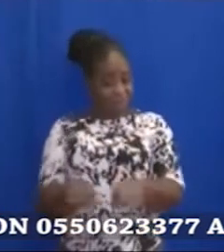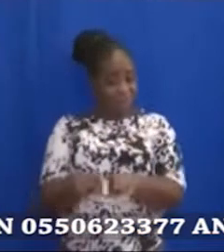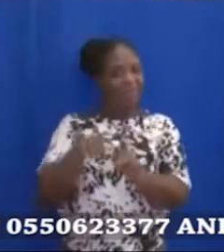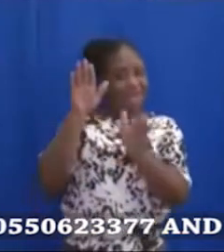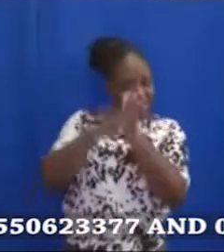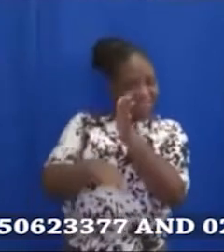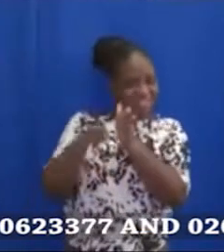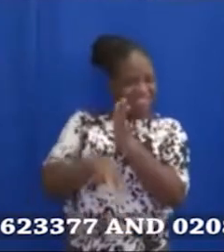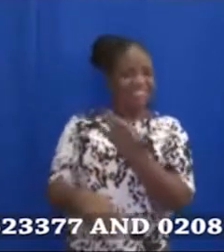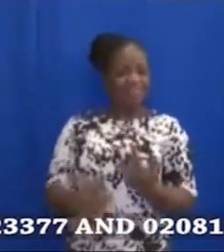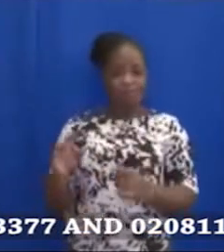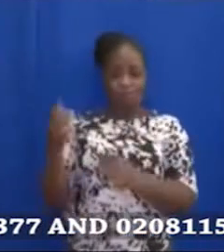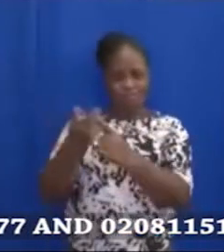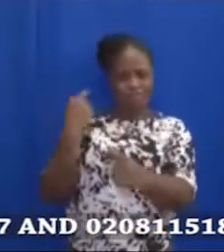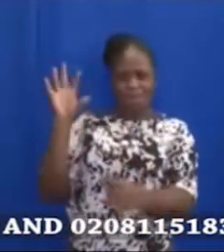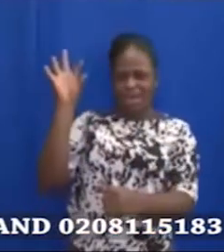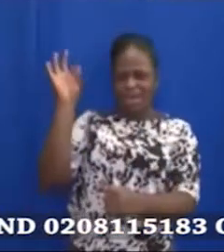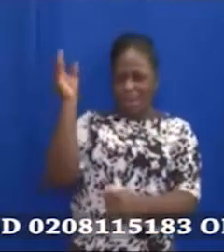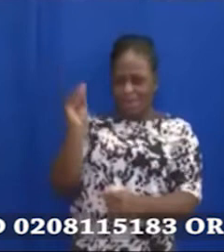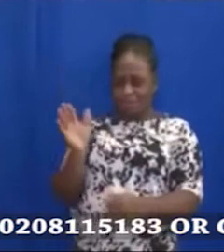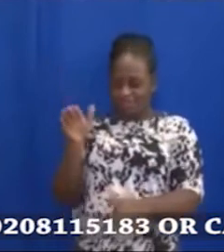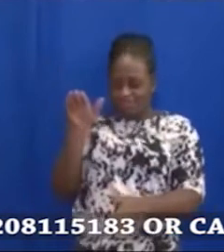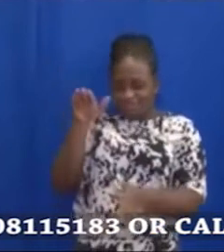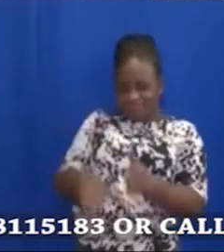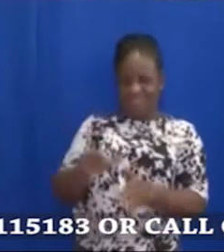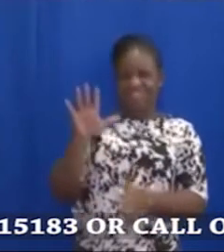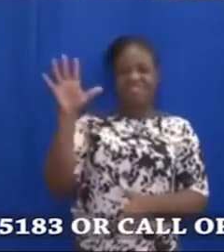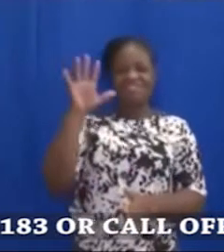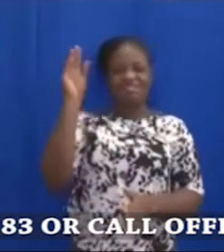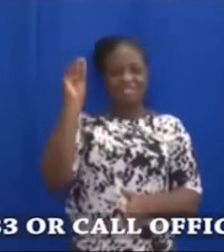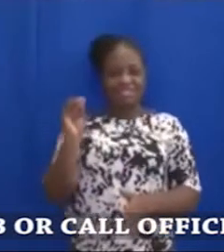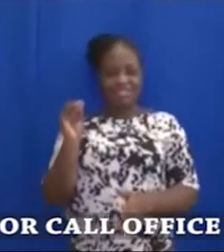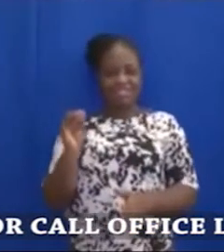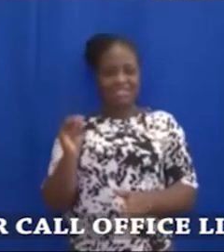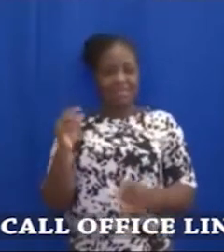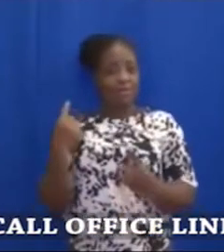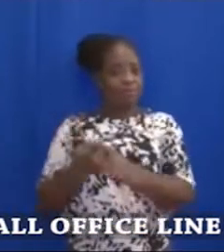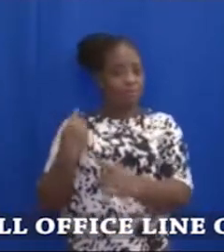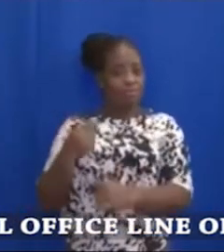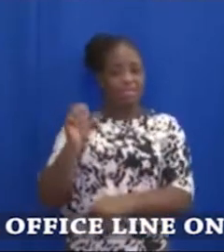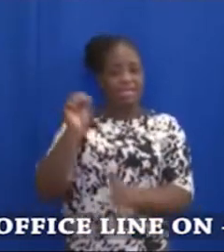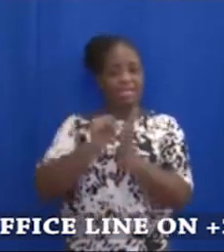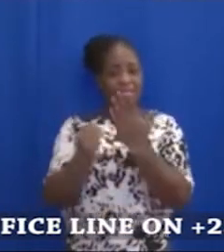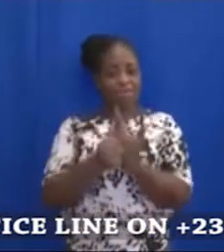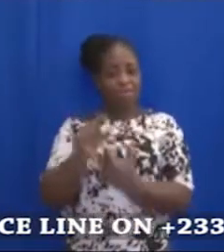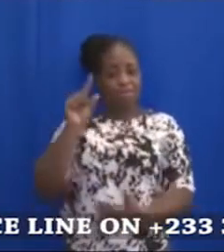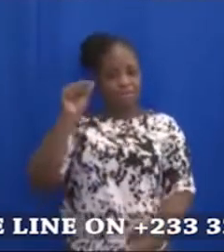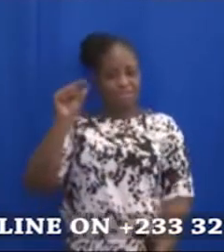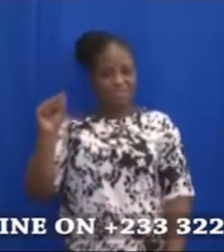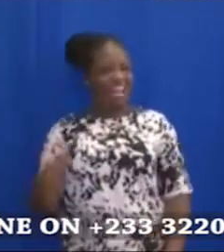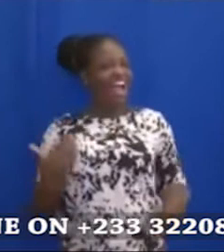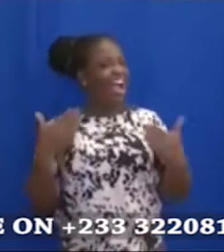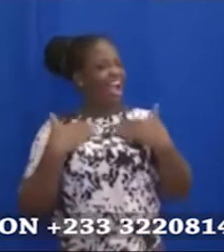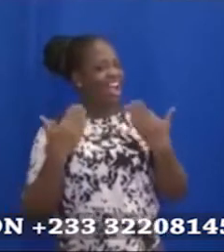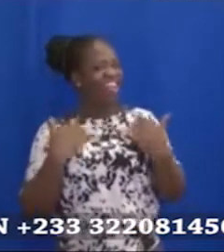to 5% effective September 2020. I'm happy to announce that the incentive